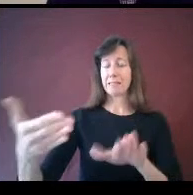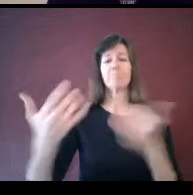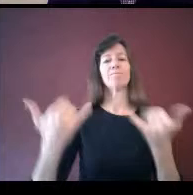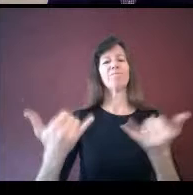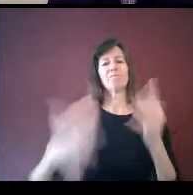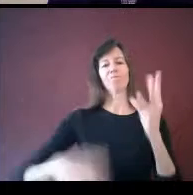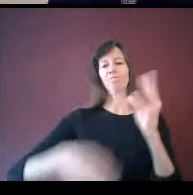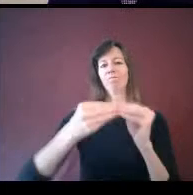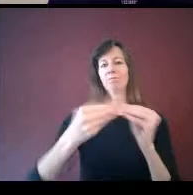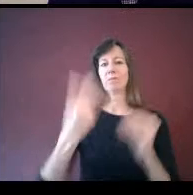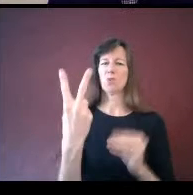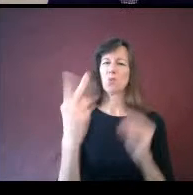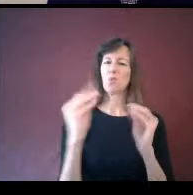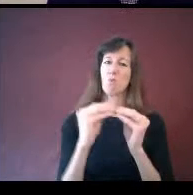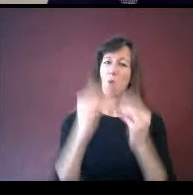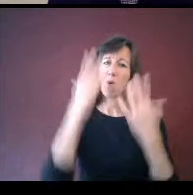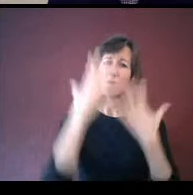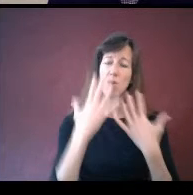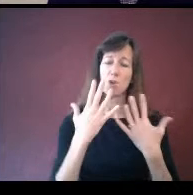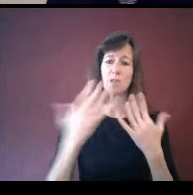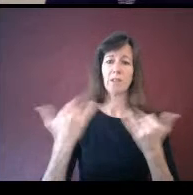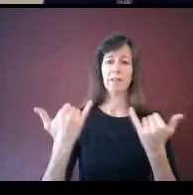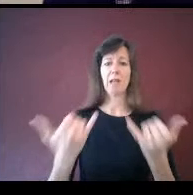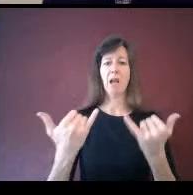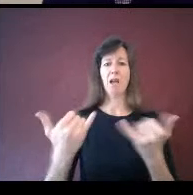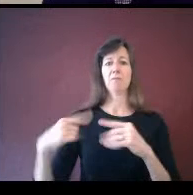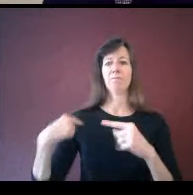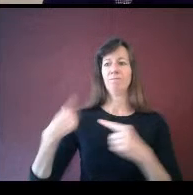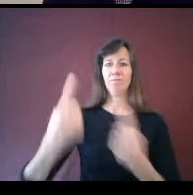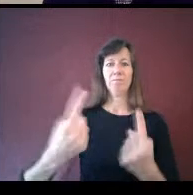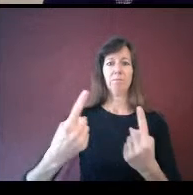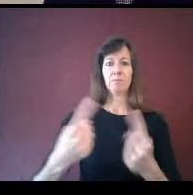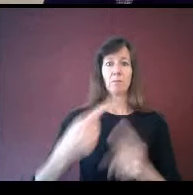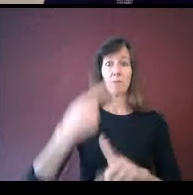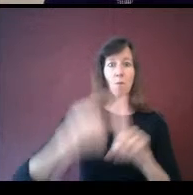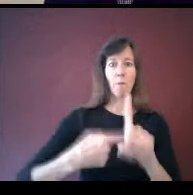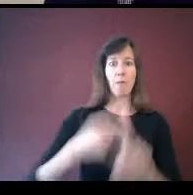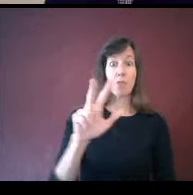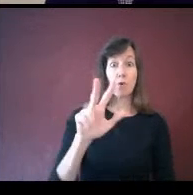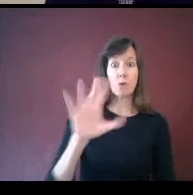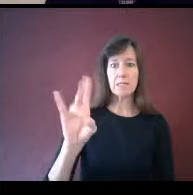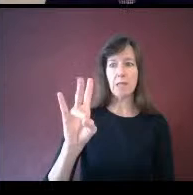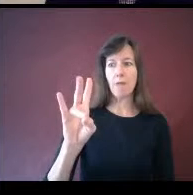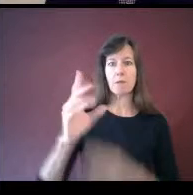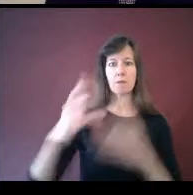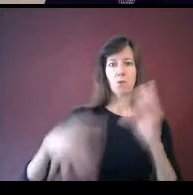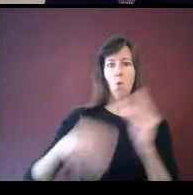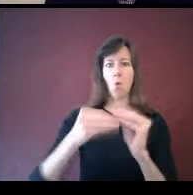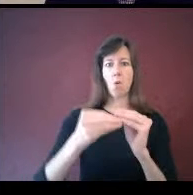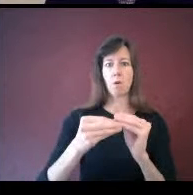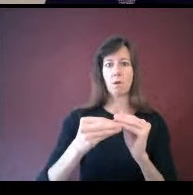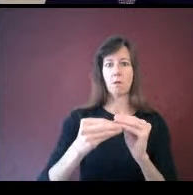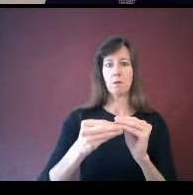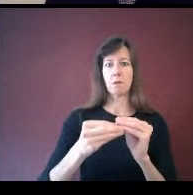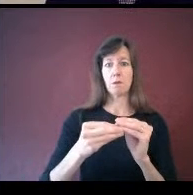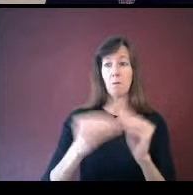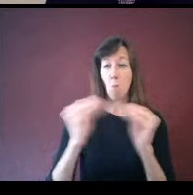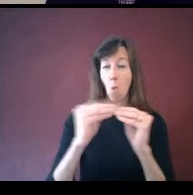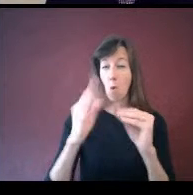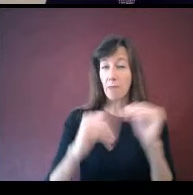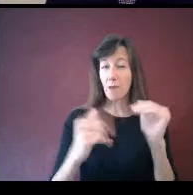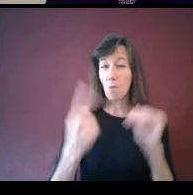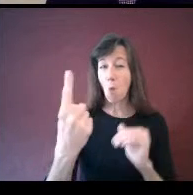December, to have had 37 fatalities, more than one a day, from this pandemic in Ulster